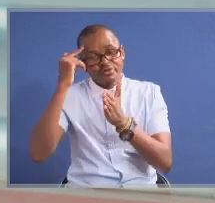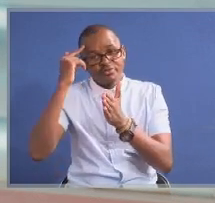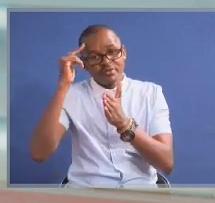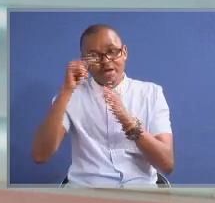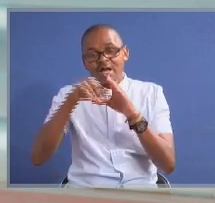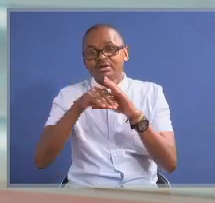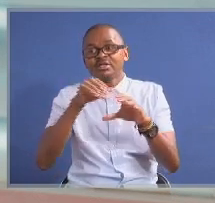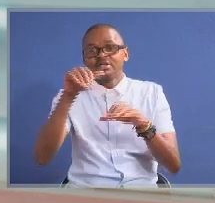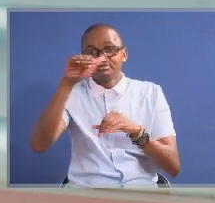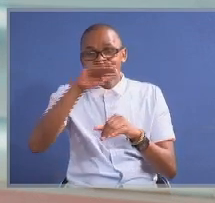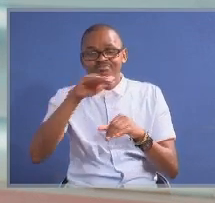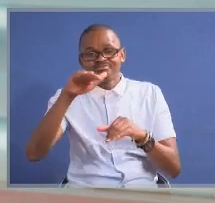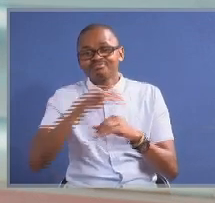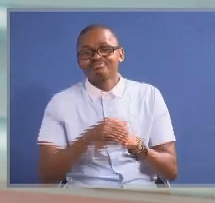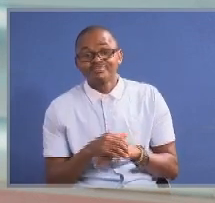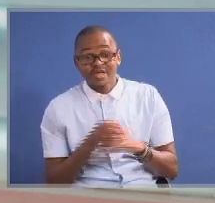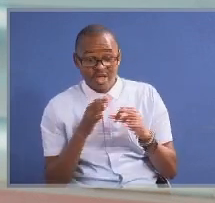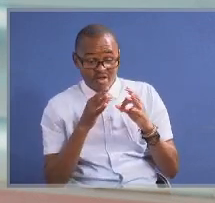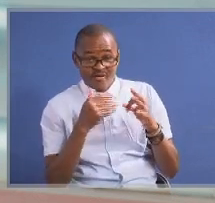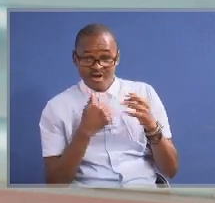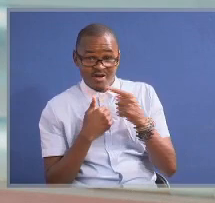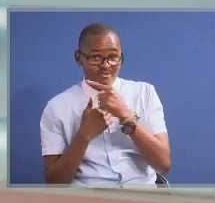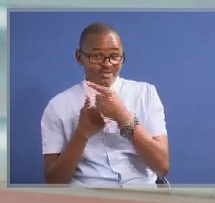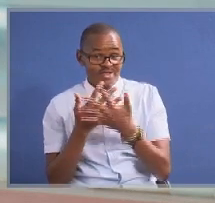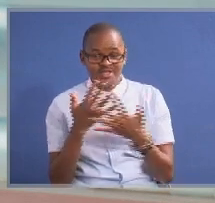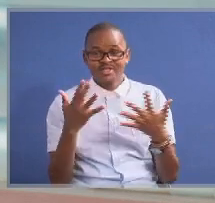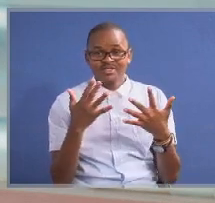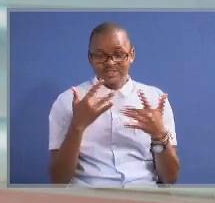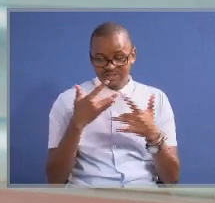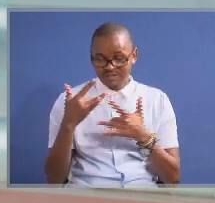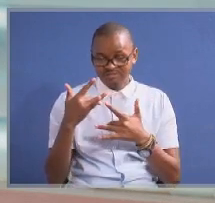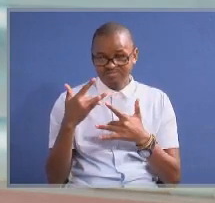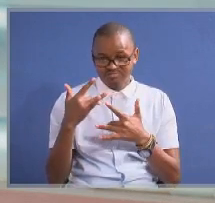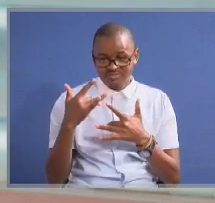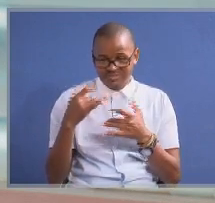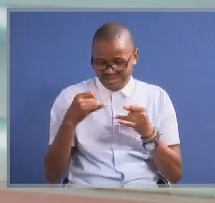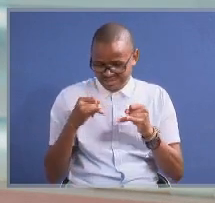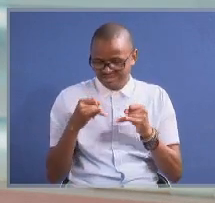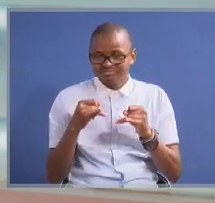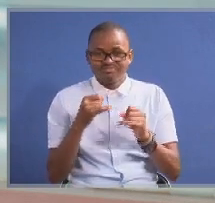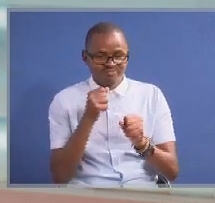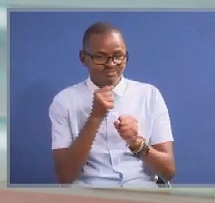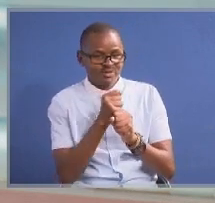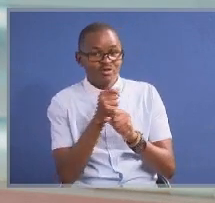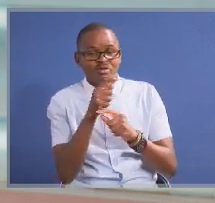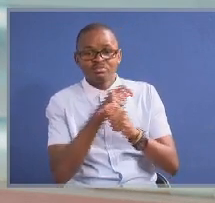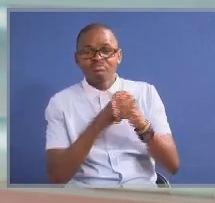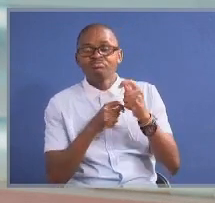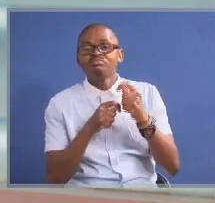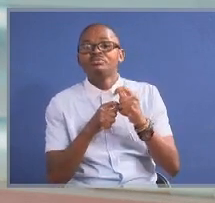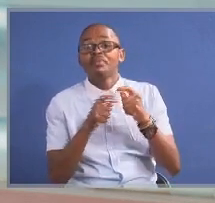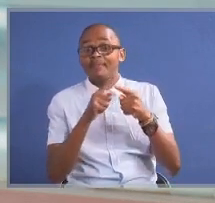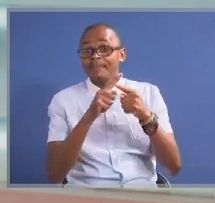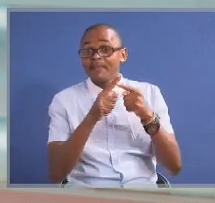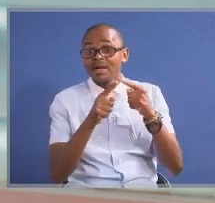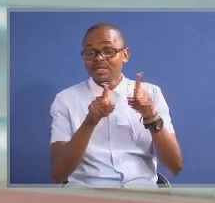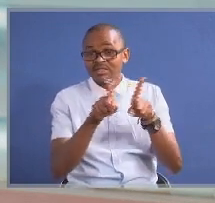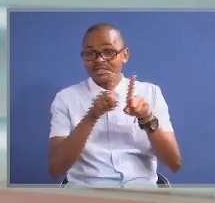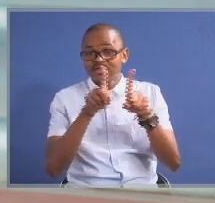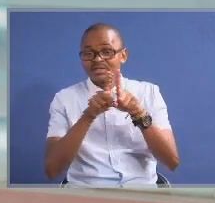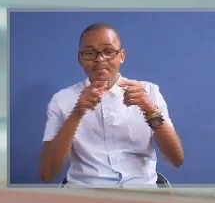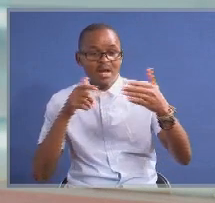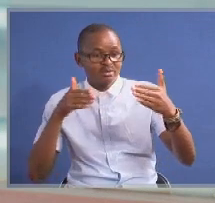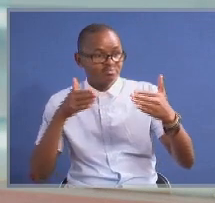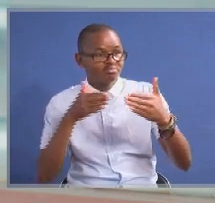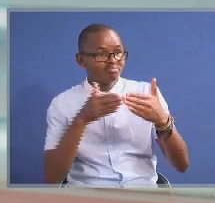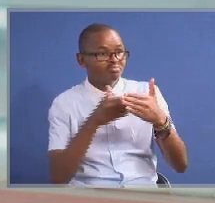who are outside the region. Right. I don't know if you have these things also considered. You know, you're trying to work on trade, the global economy, right. but it seems like there are a lot of